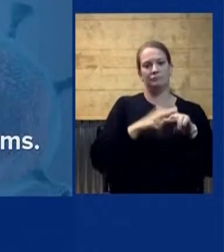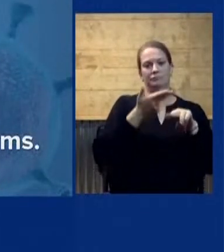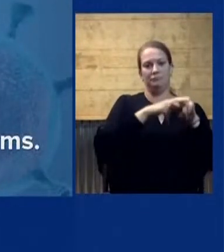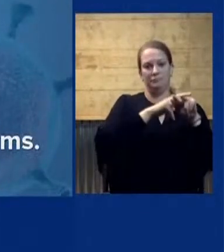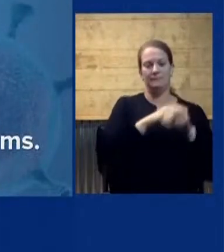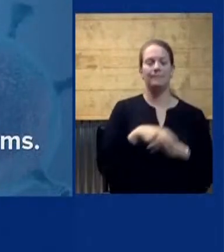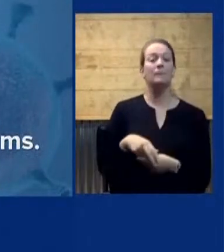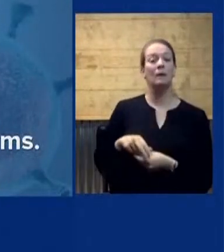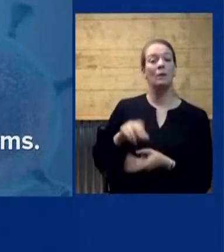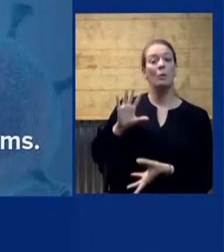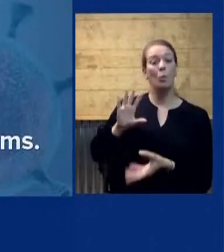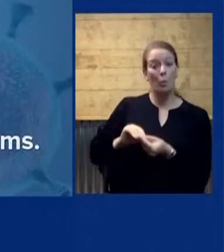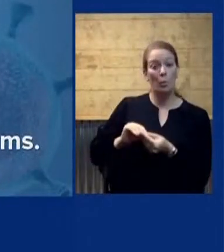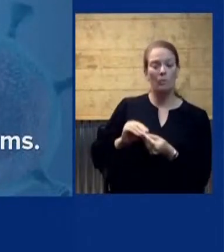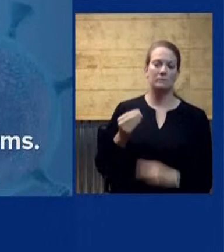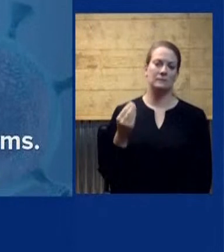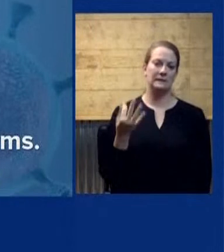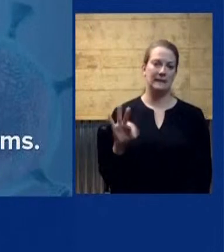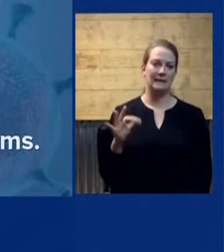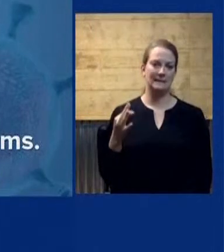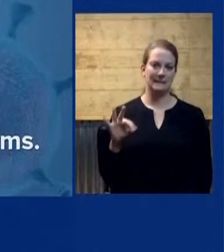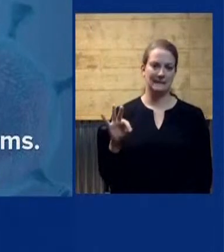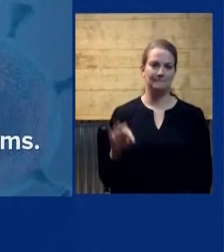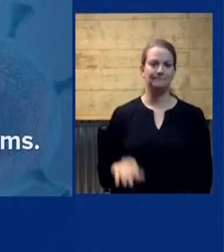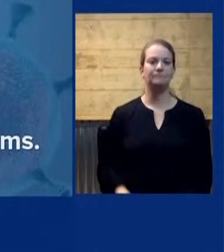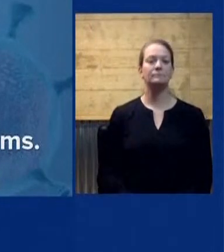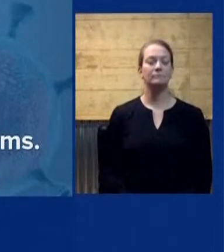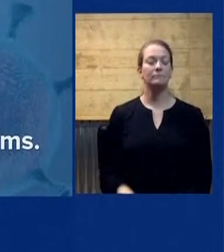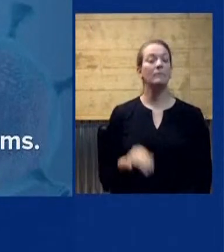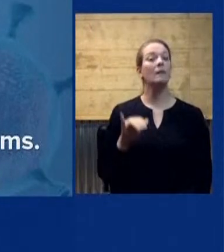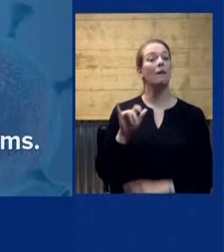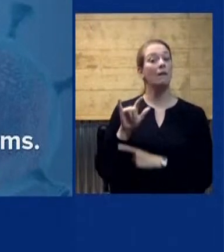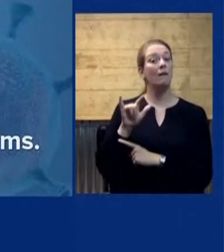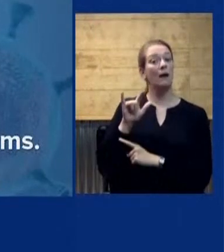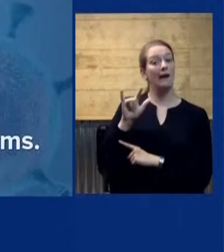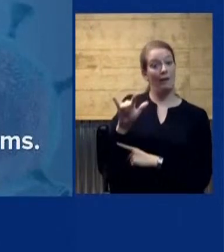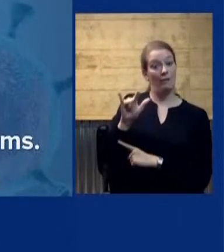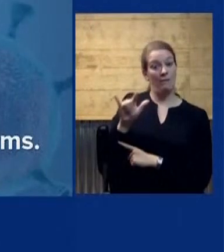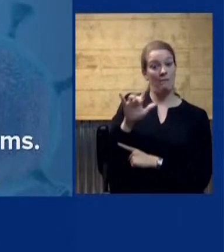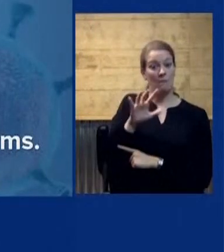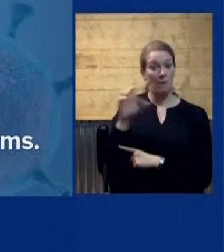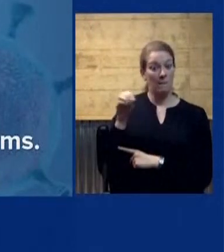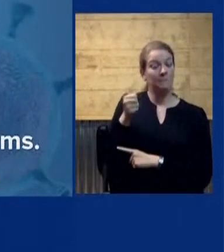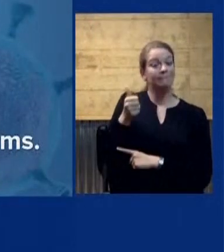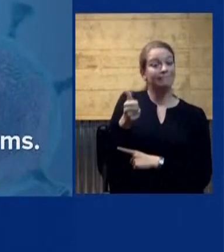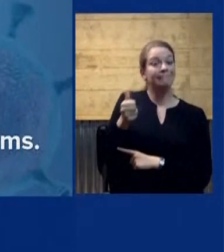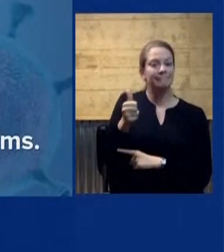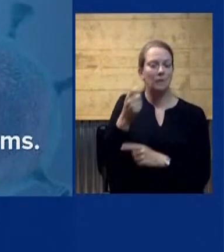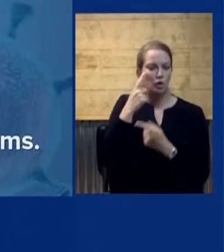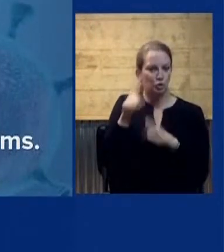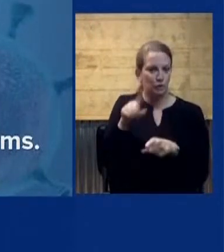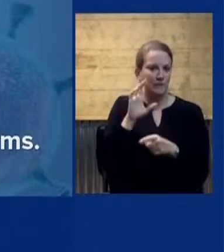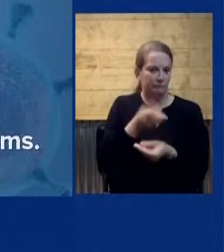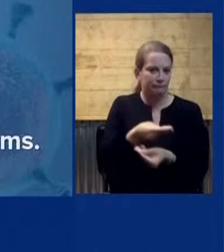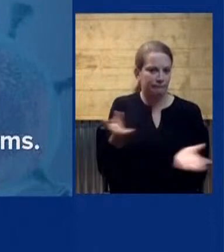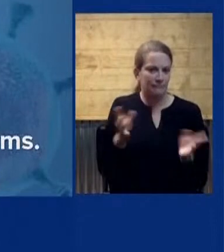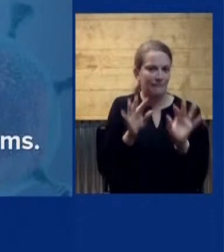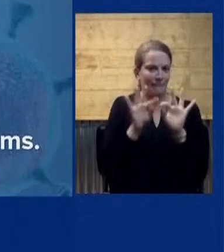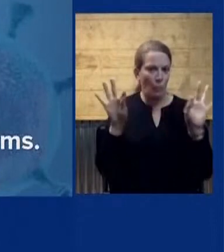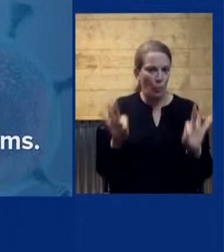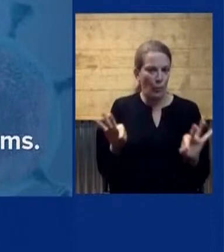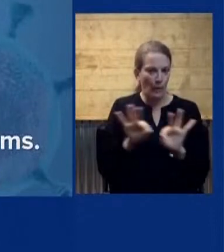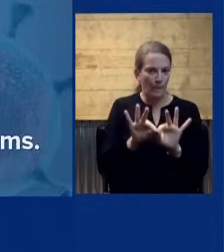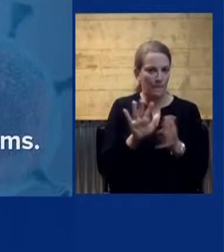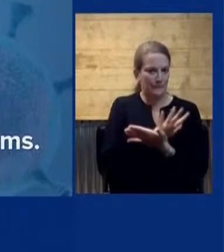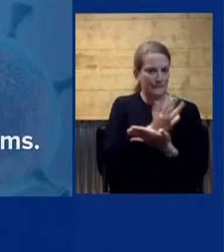The airlines have agreed to hand out forms on the flights coming into New York, where on that form it